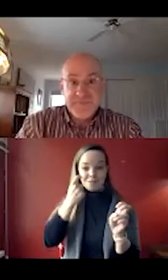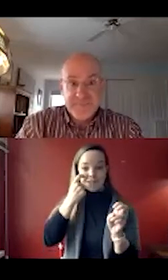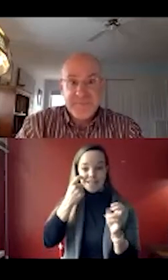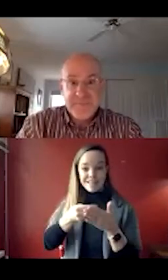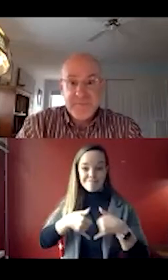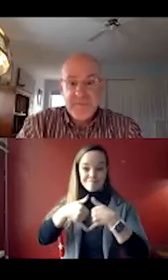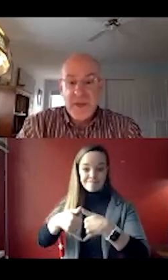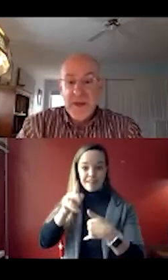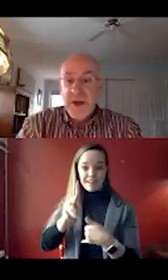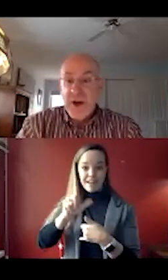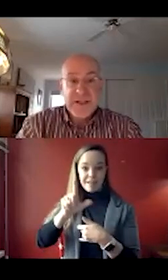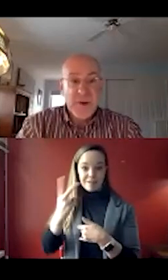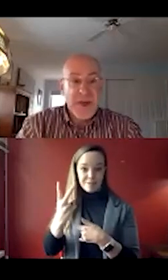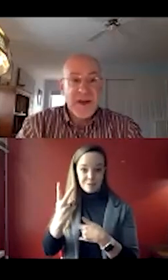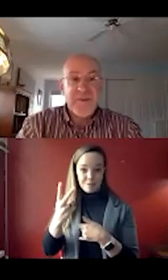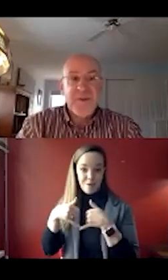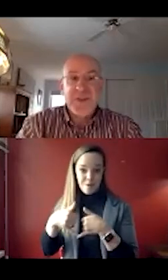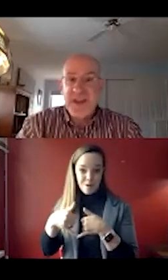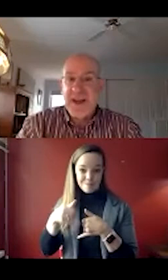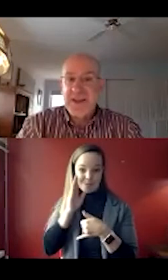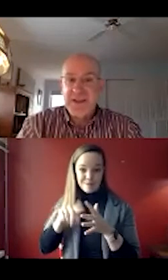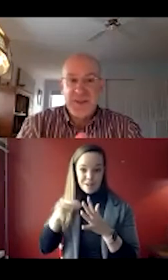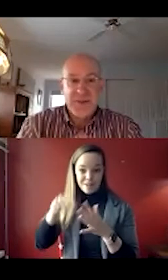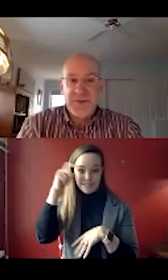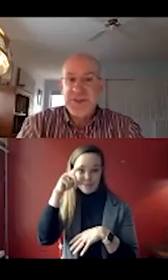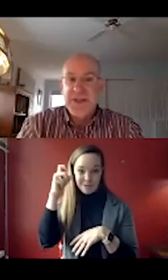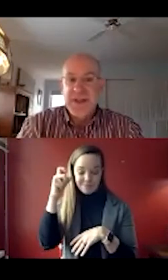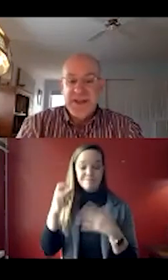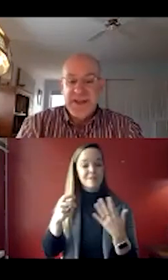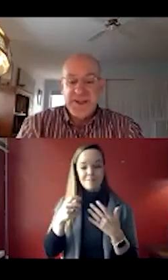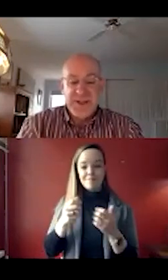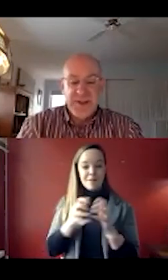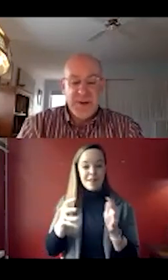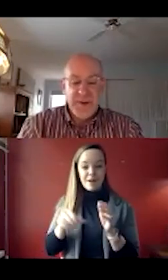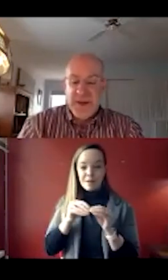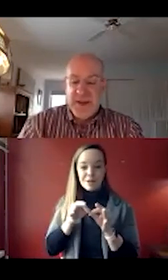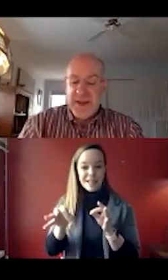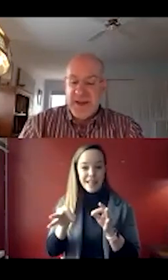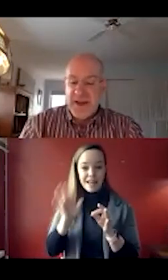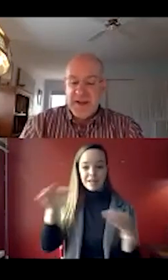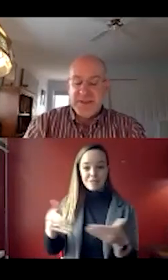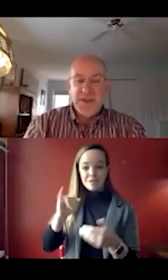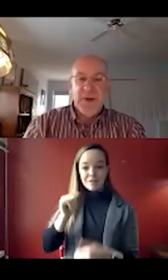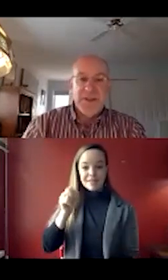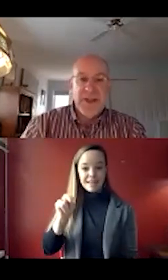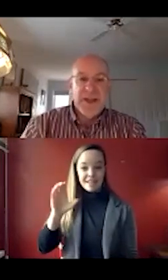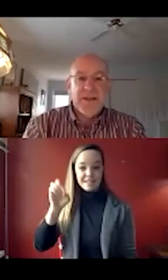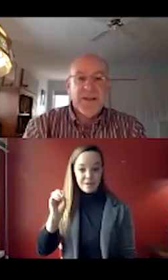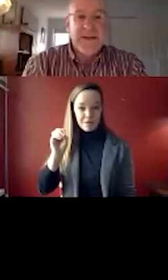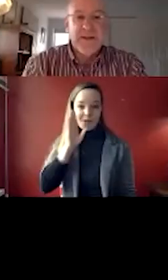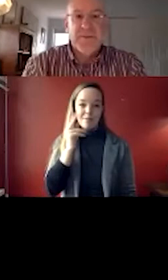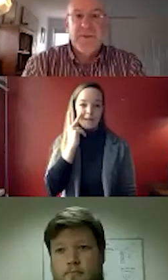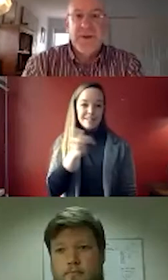summer. All right, so without any further delay, I'd like to introduce Ian Cero. And again, I'll see you all at the